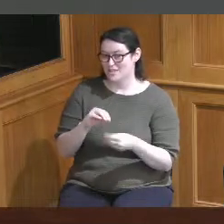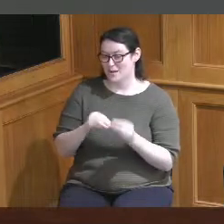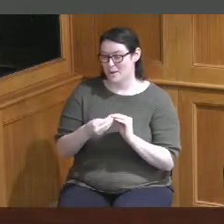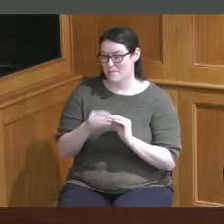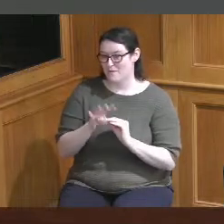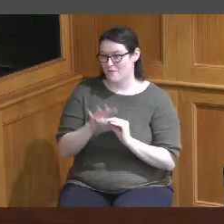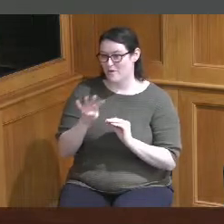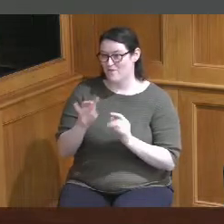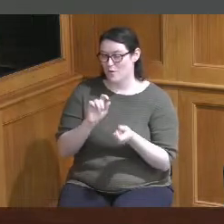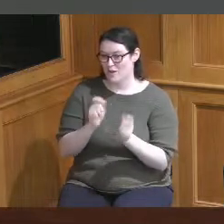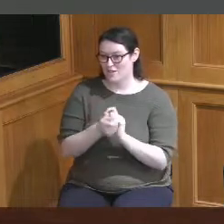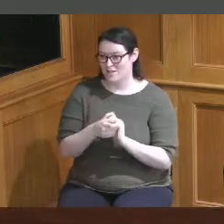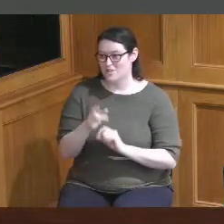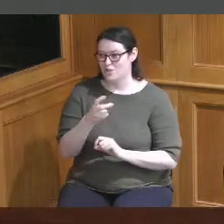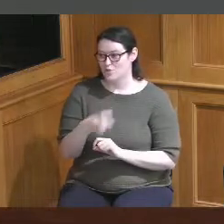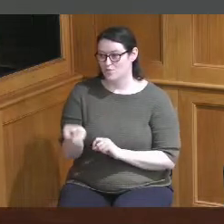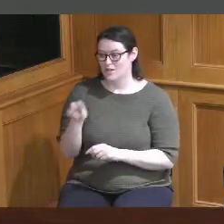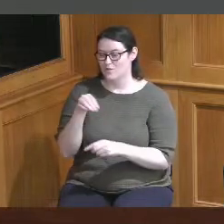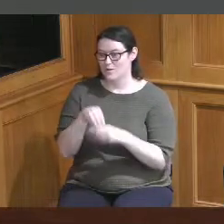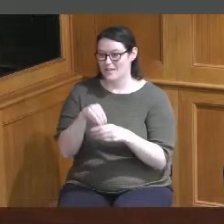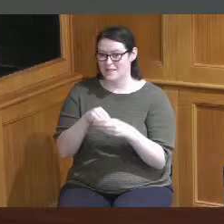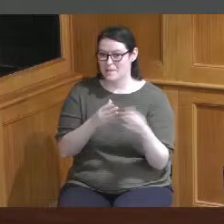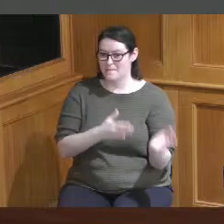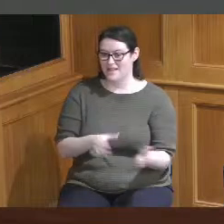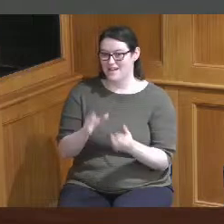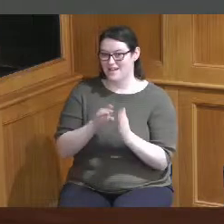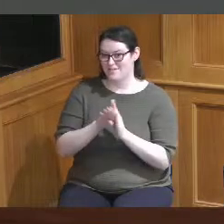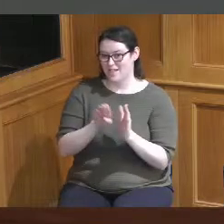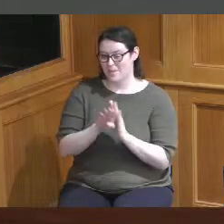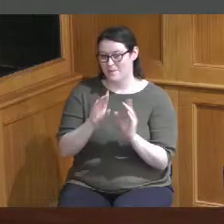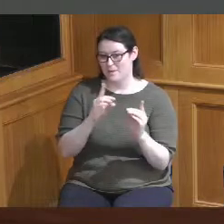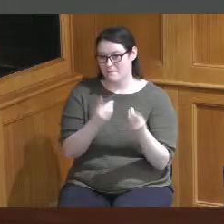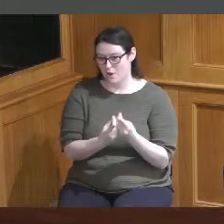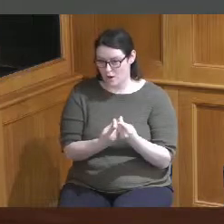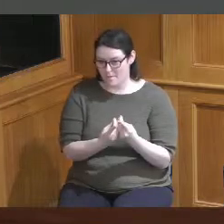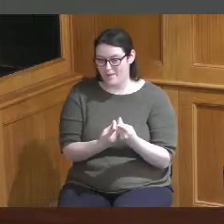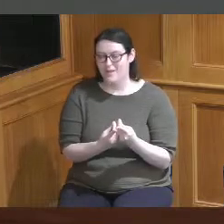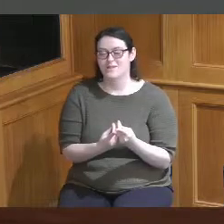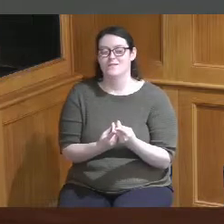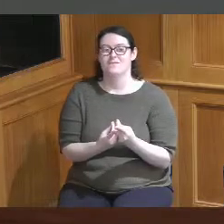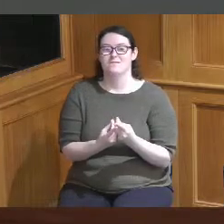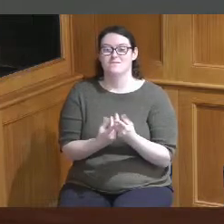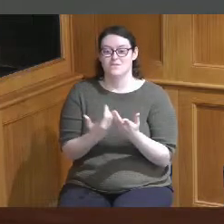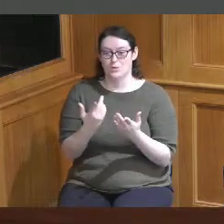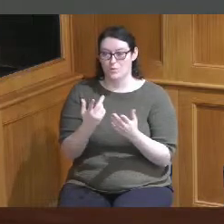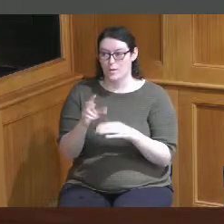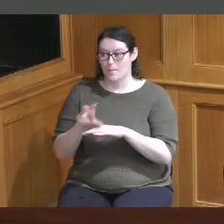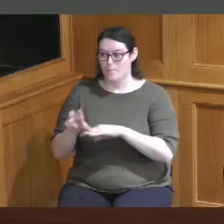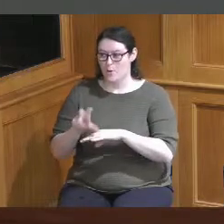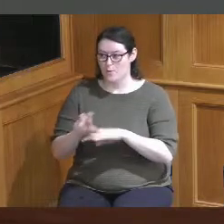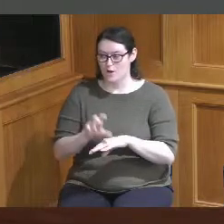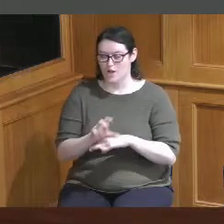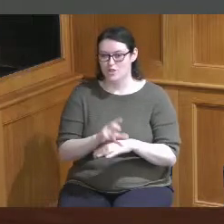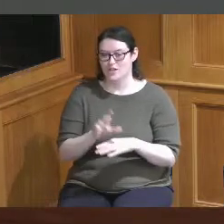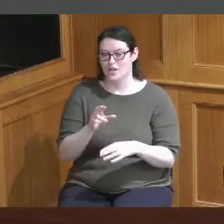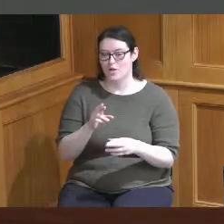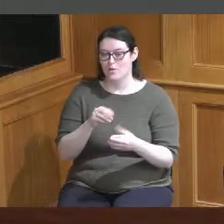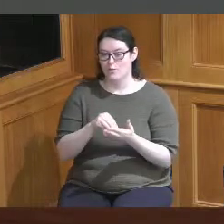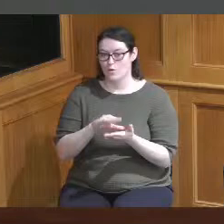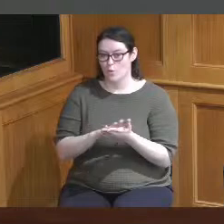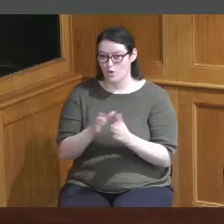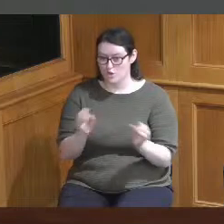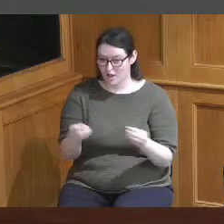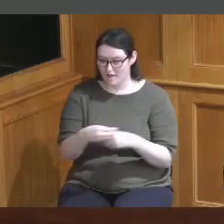This is a transfer within the Planning and Development Department, an appropriation within the Recorder's Office,